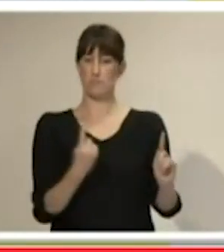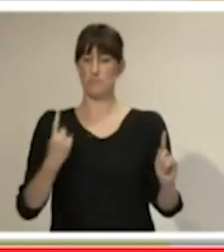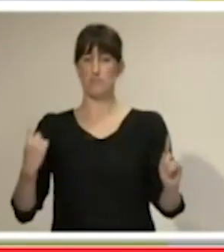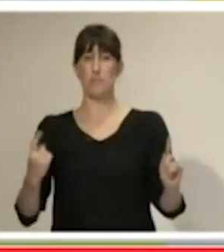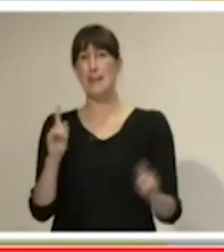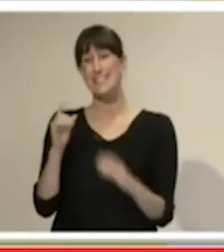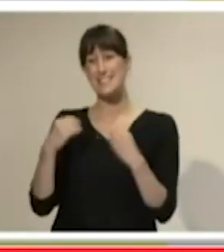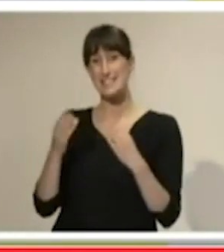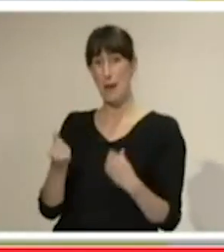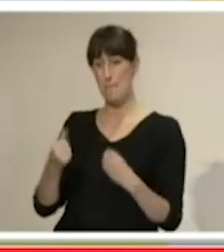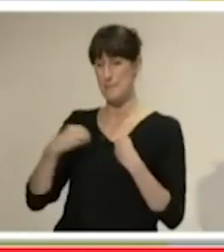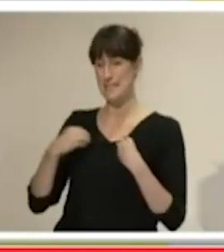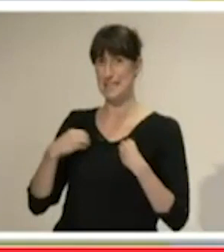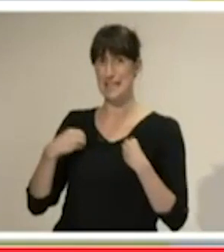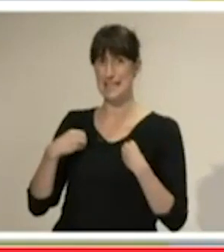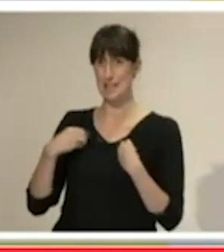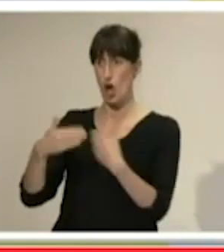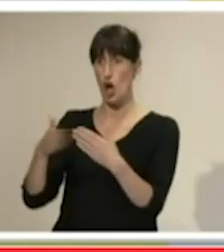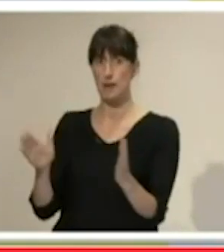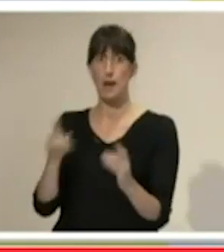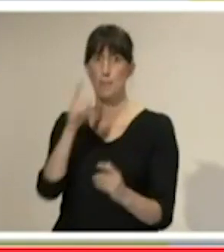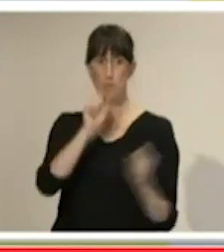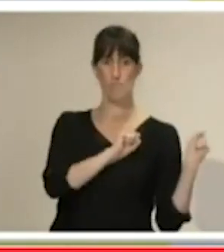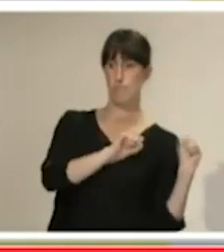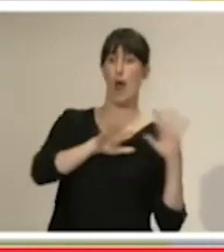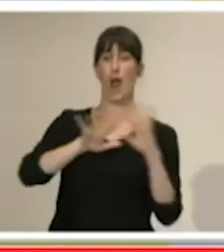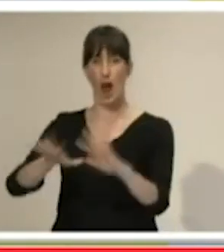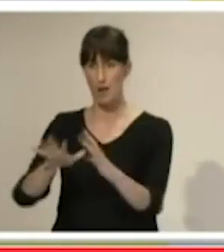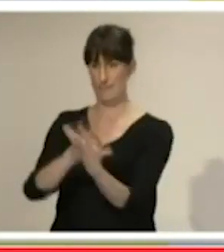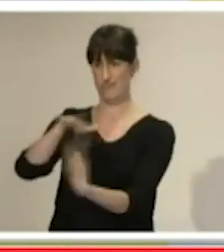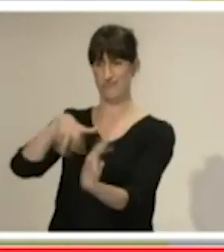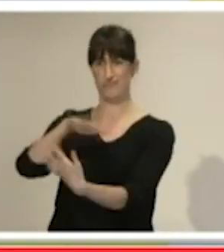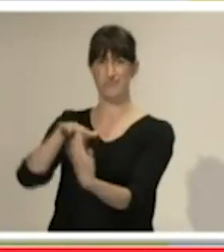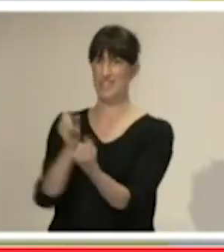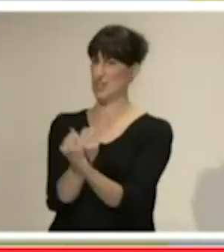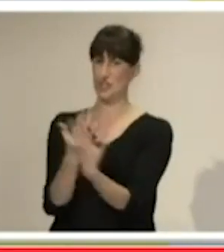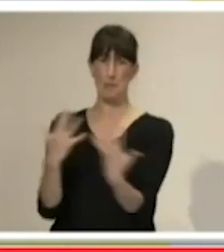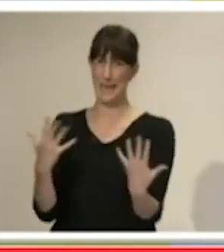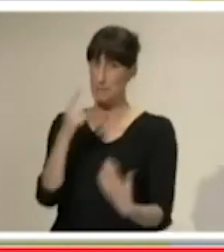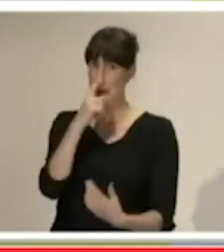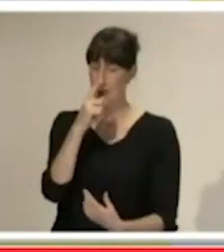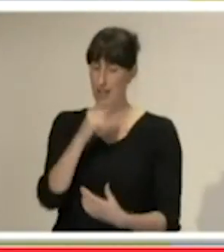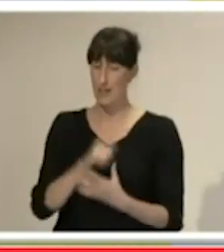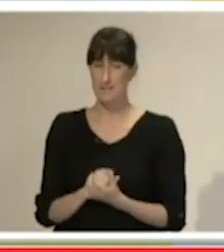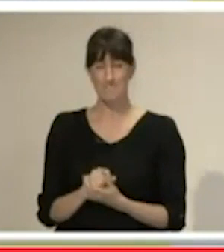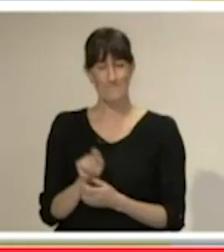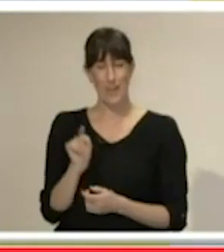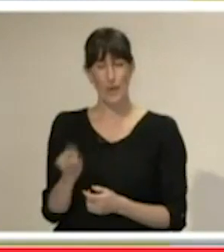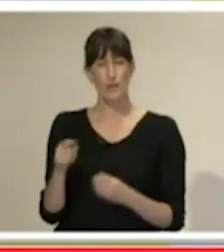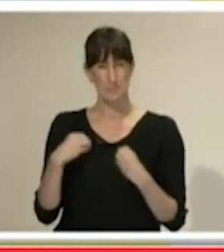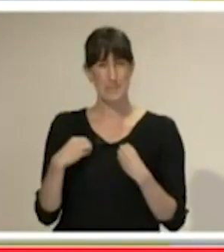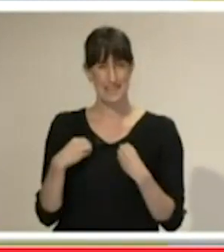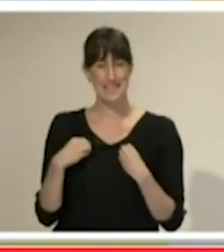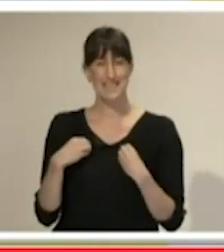1 or 2 places. I'm sure those businesses involved will be working on their processes today to ensure